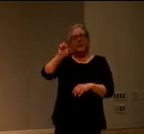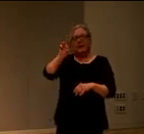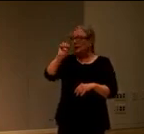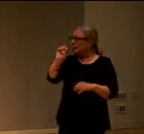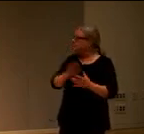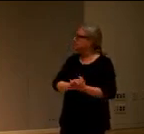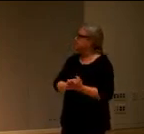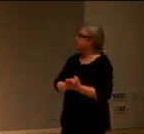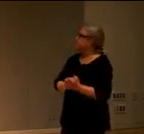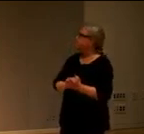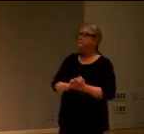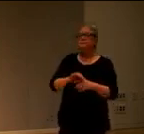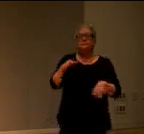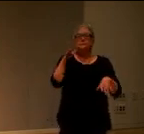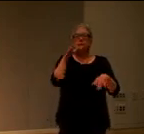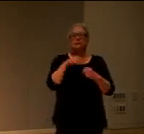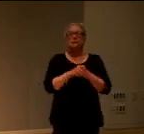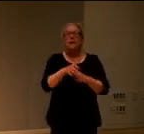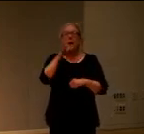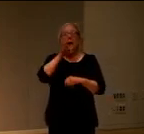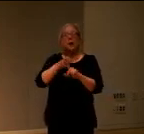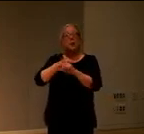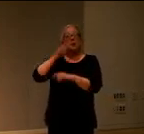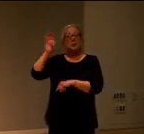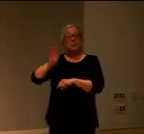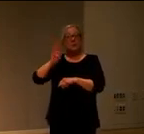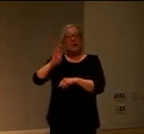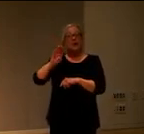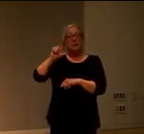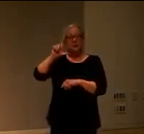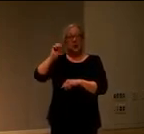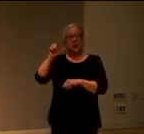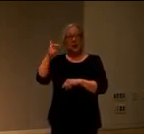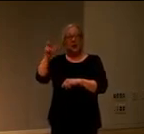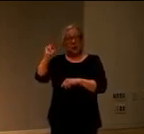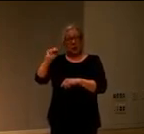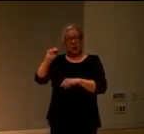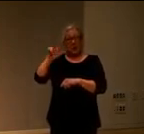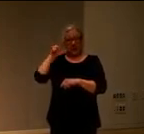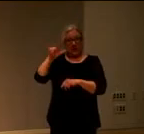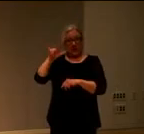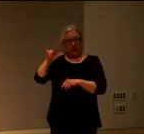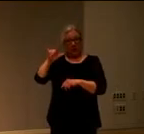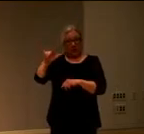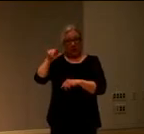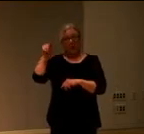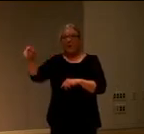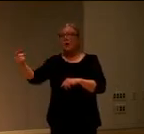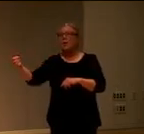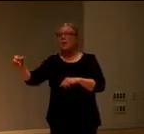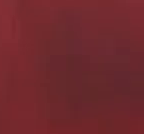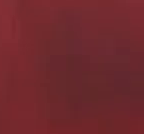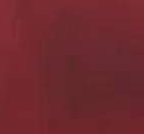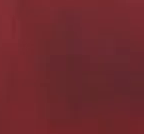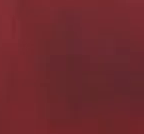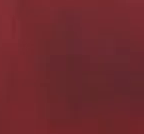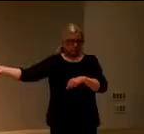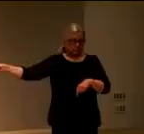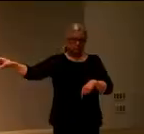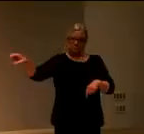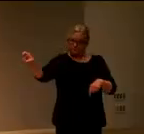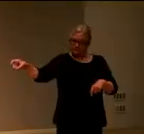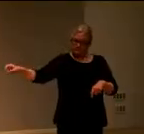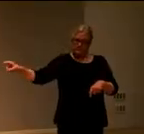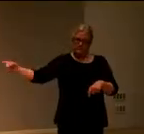There was a woman who showed up at my emergency department from Boston Logan Airport, came directly from the hospital, or from